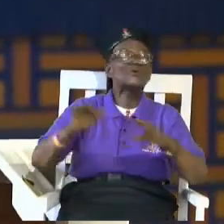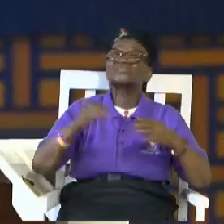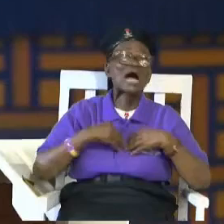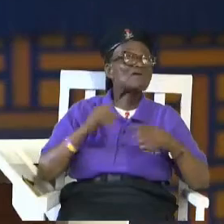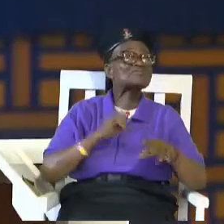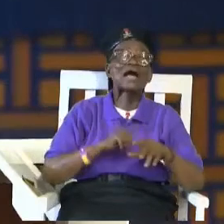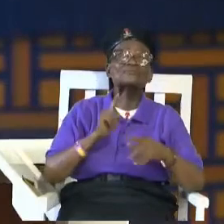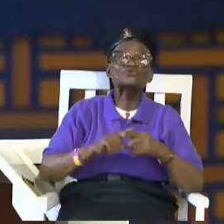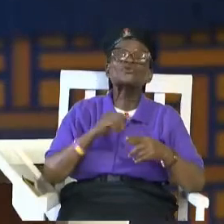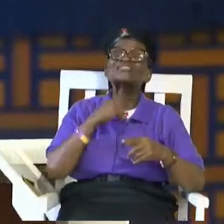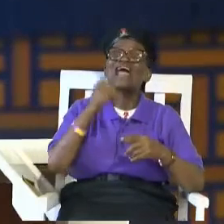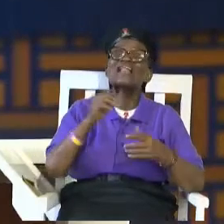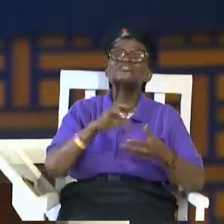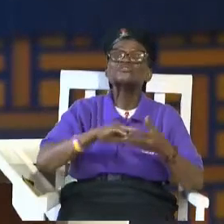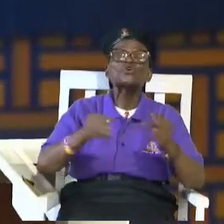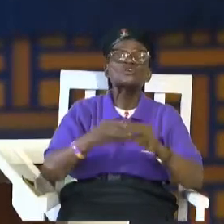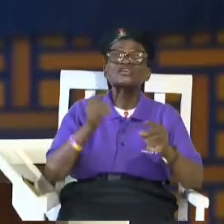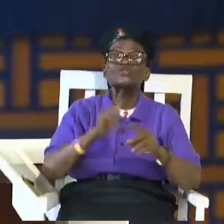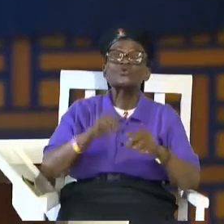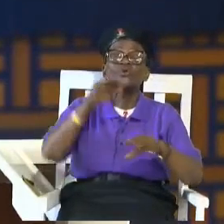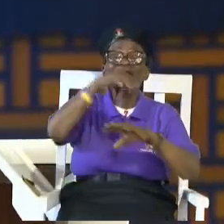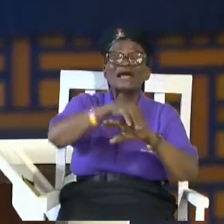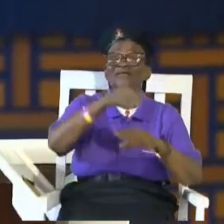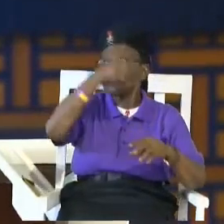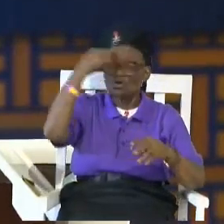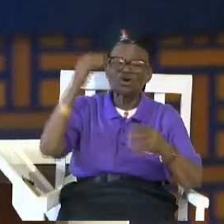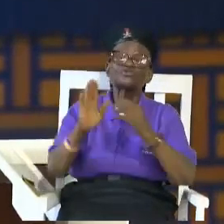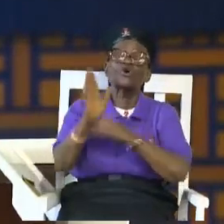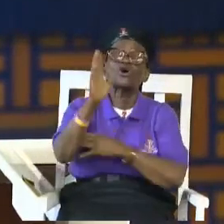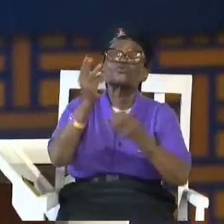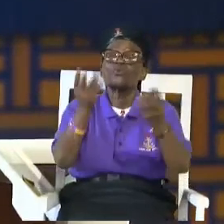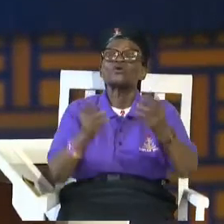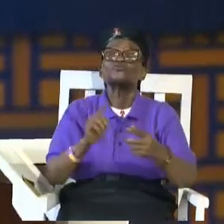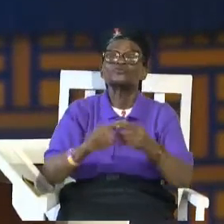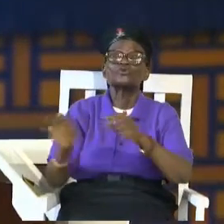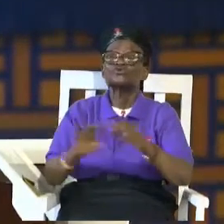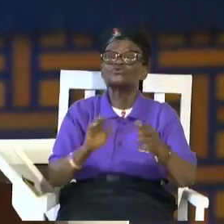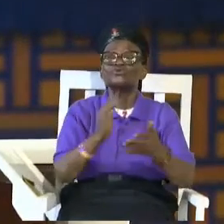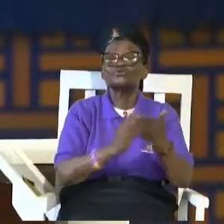tonight because God wants to do something